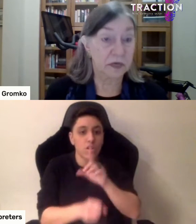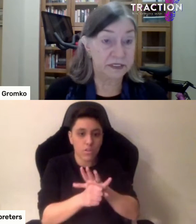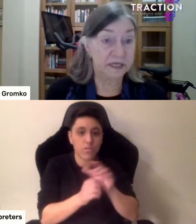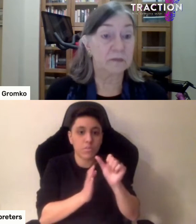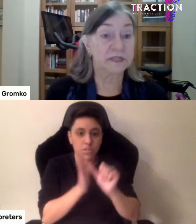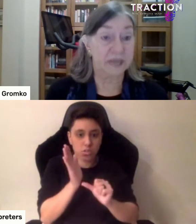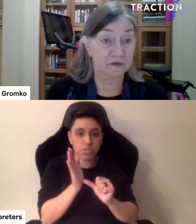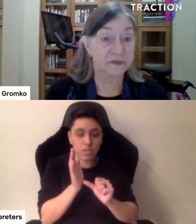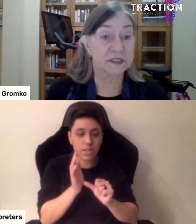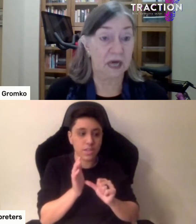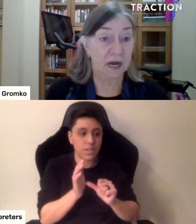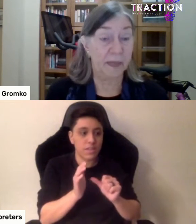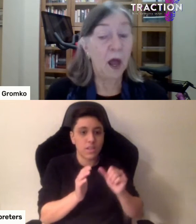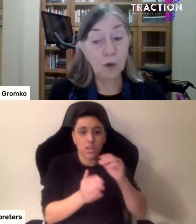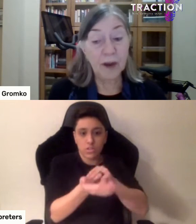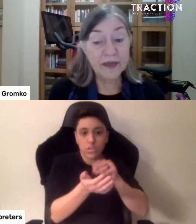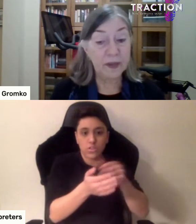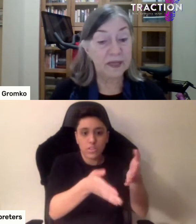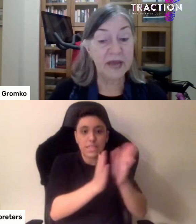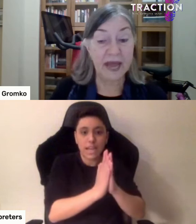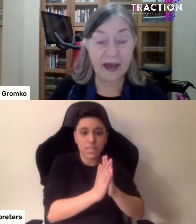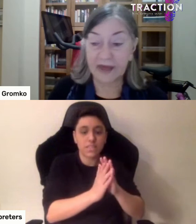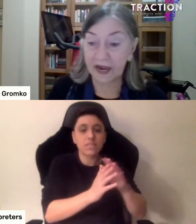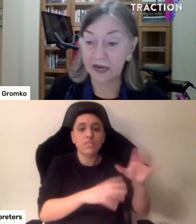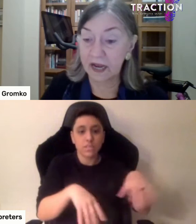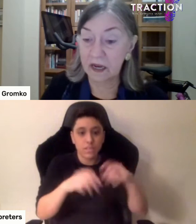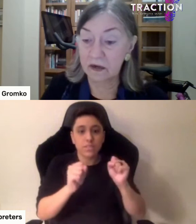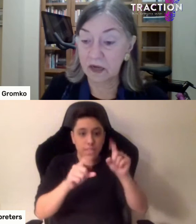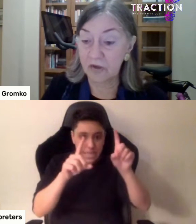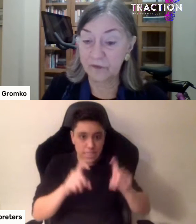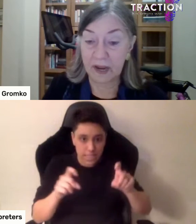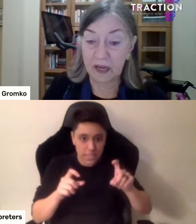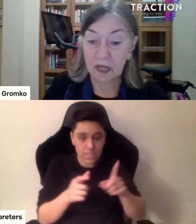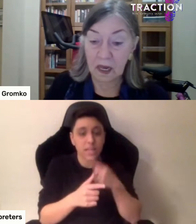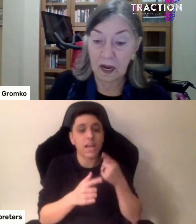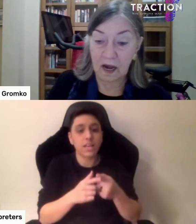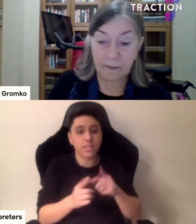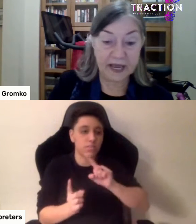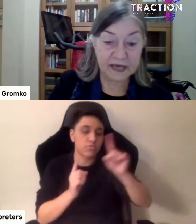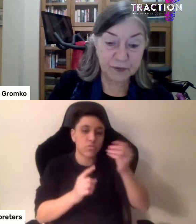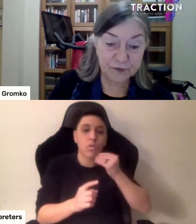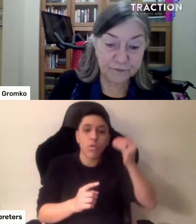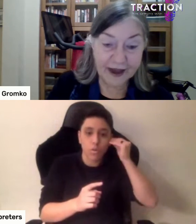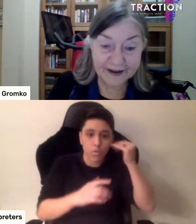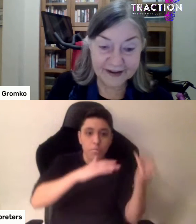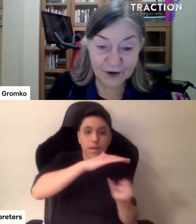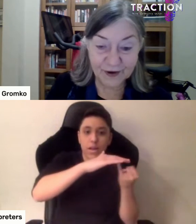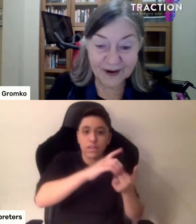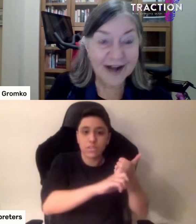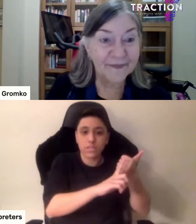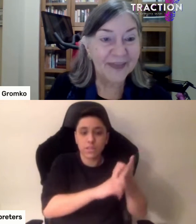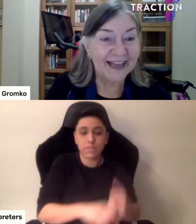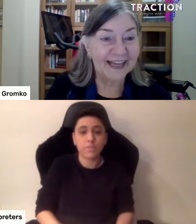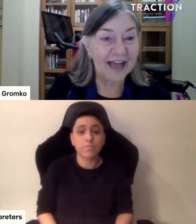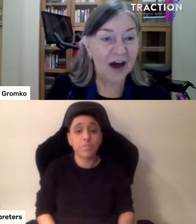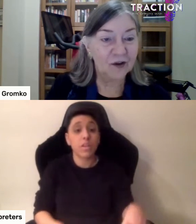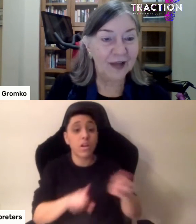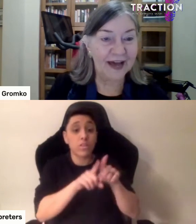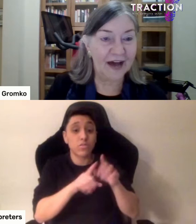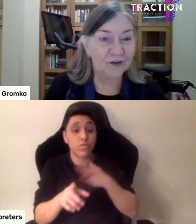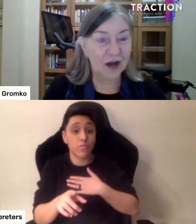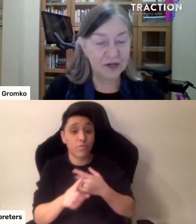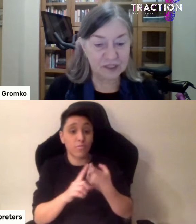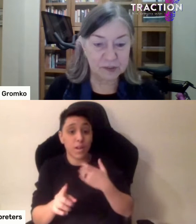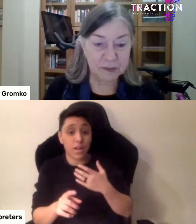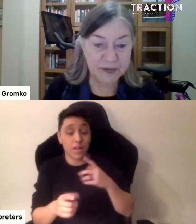and then quarantine themselves. Oh, by the way, let me add that I got from my my expert friend here, like